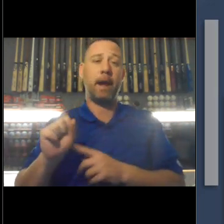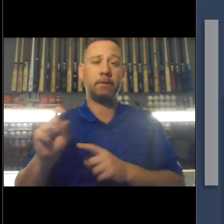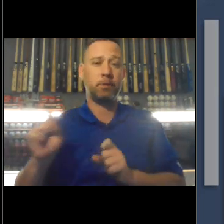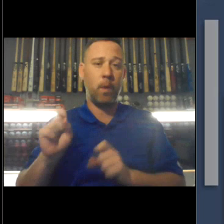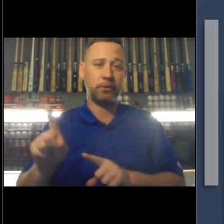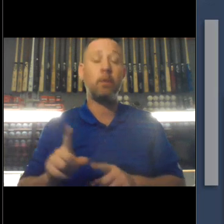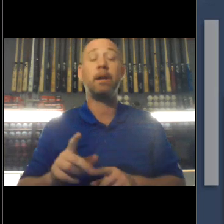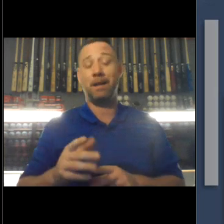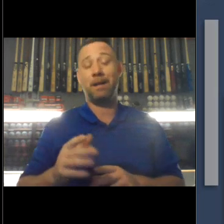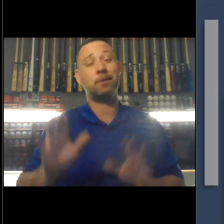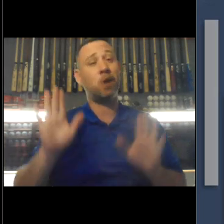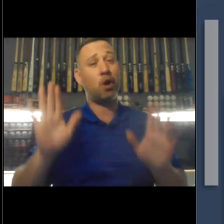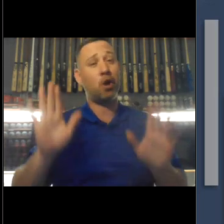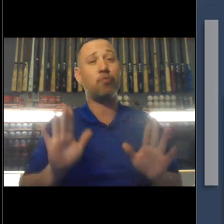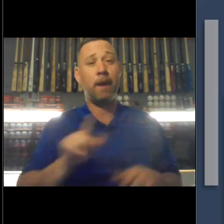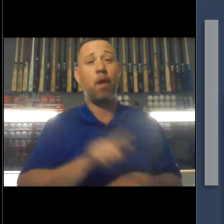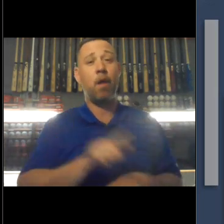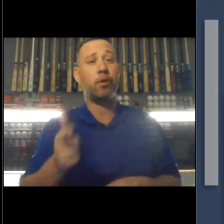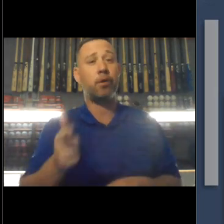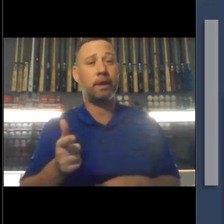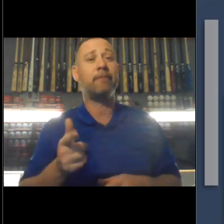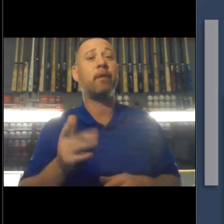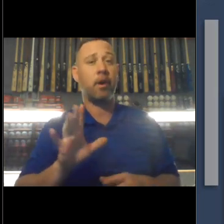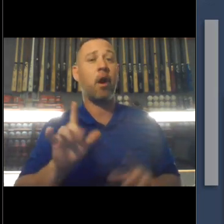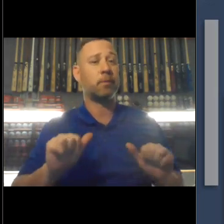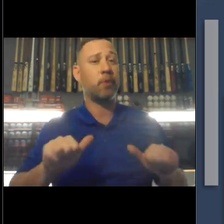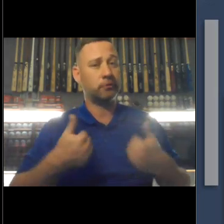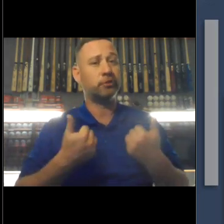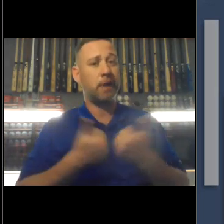great alternative, there are some real challenges there.